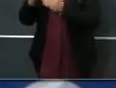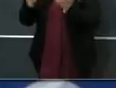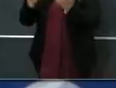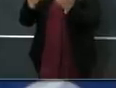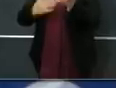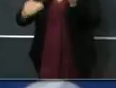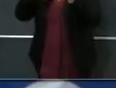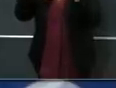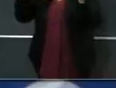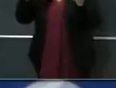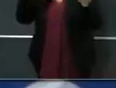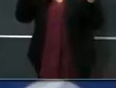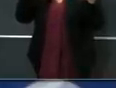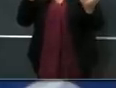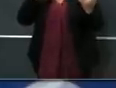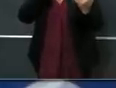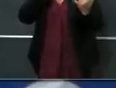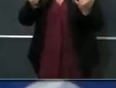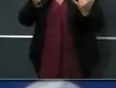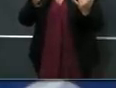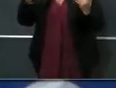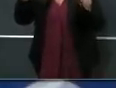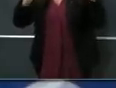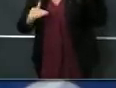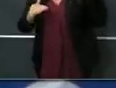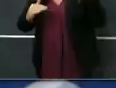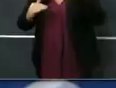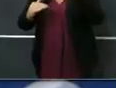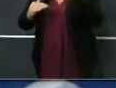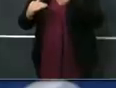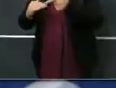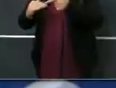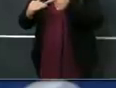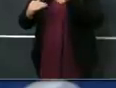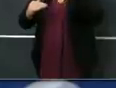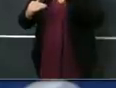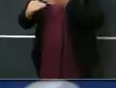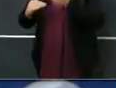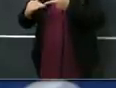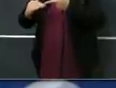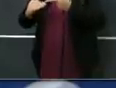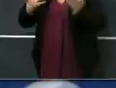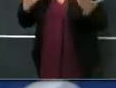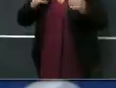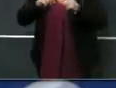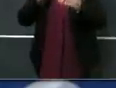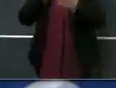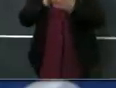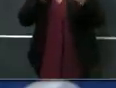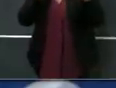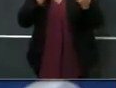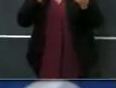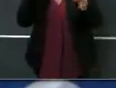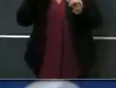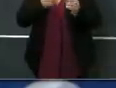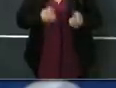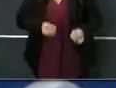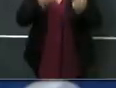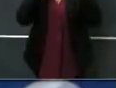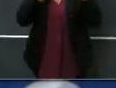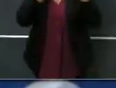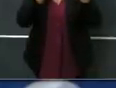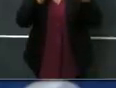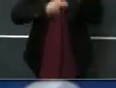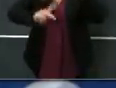the answers to why. But beyond that, I think it's also important to note, particularly with black population in the state of California, how many